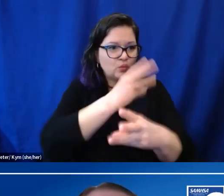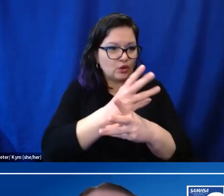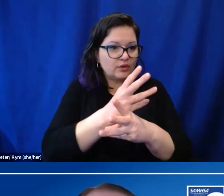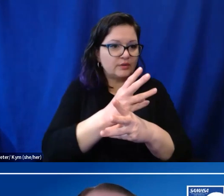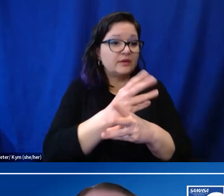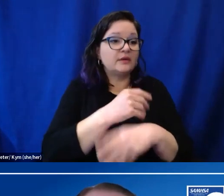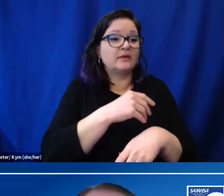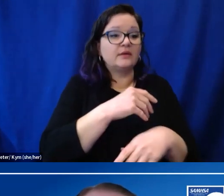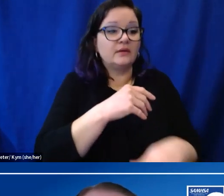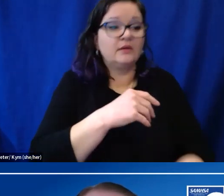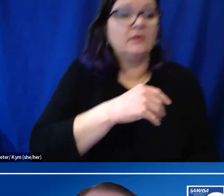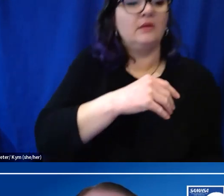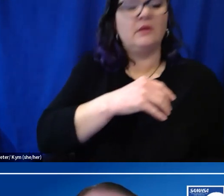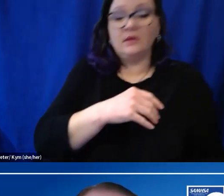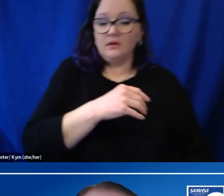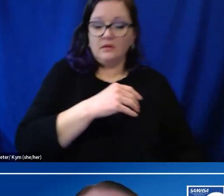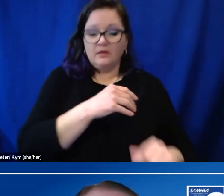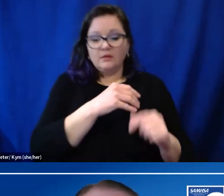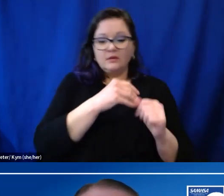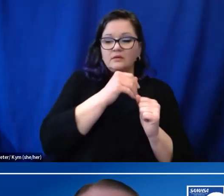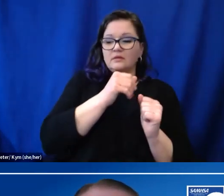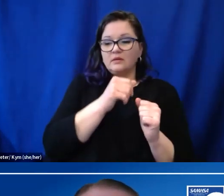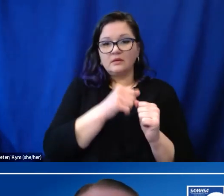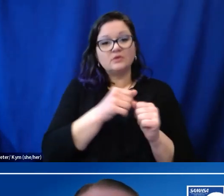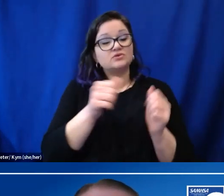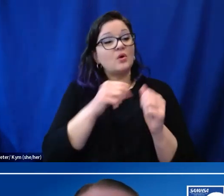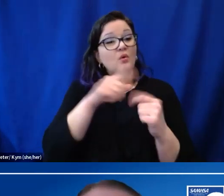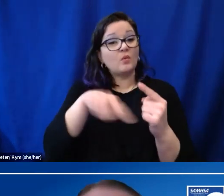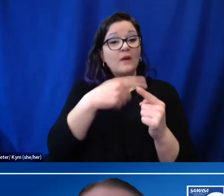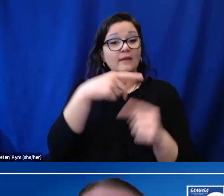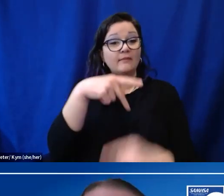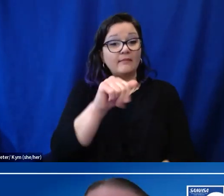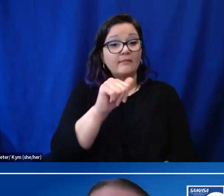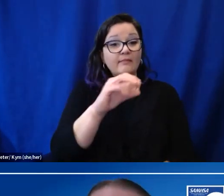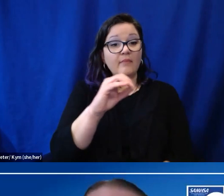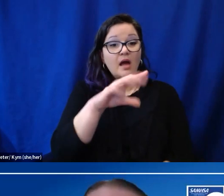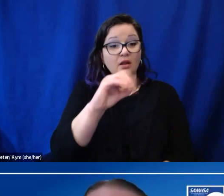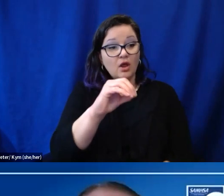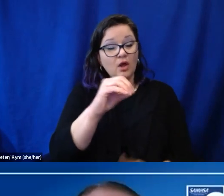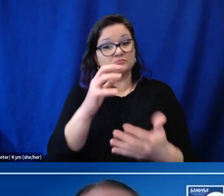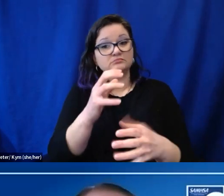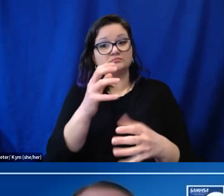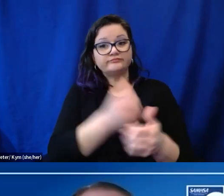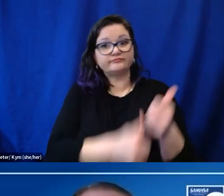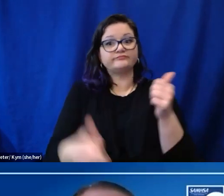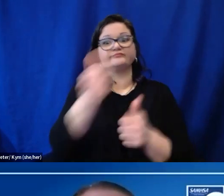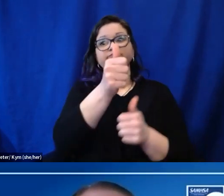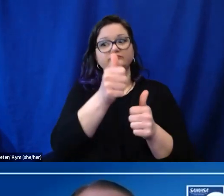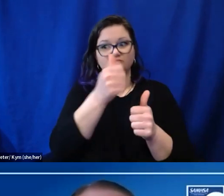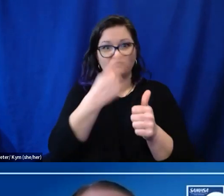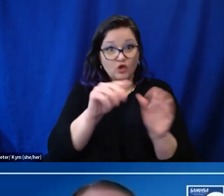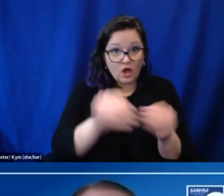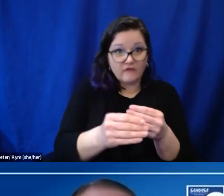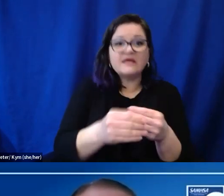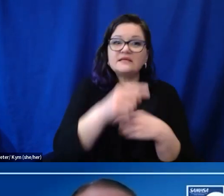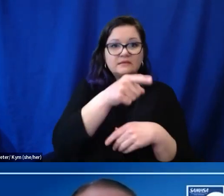Paulo was named the director of the Office of Recovery, and he called me and said, I'd really like for you